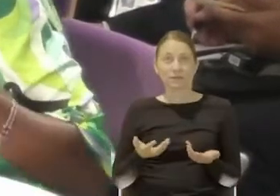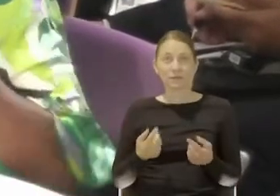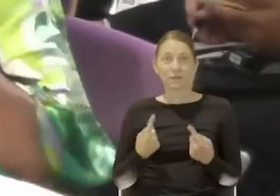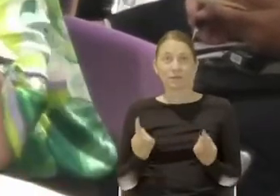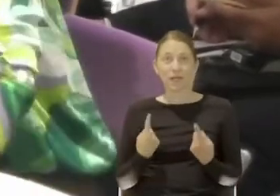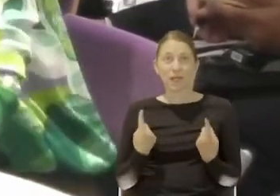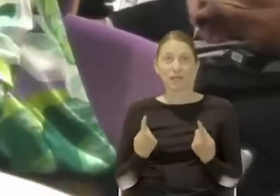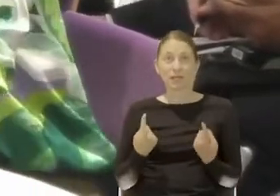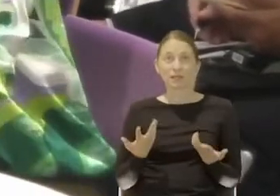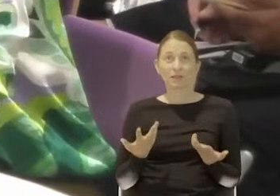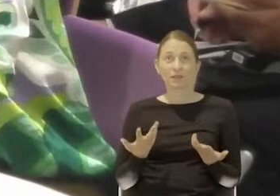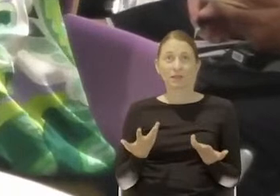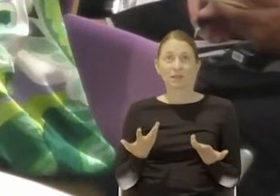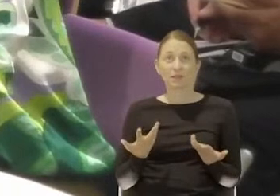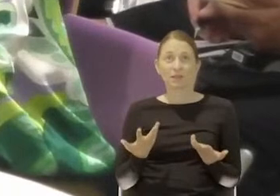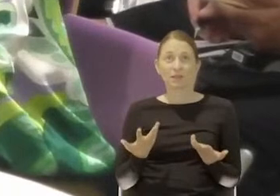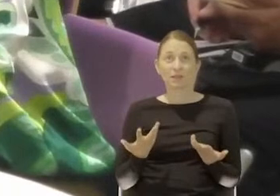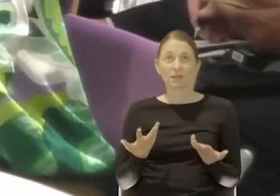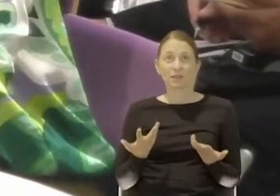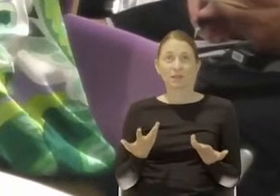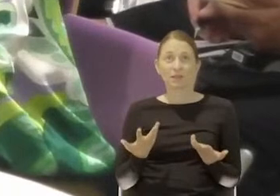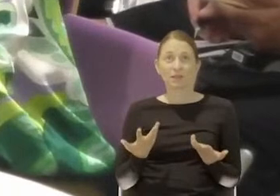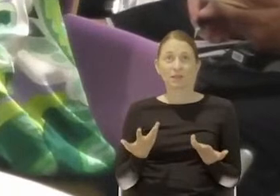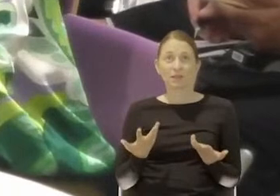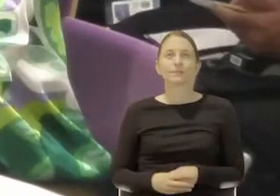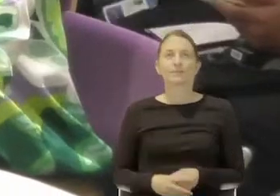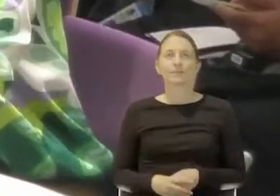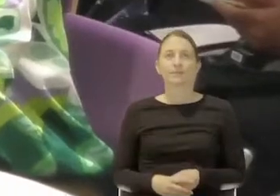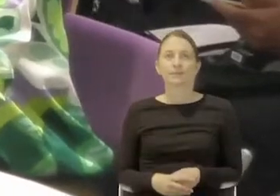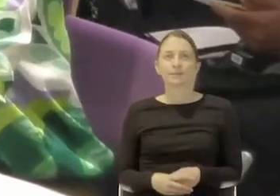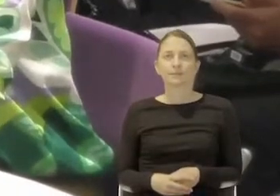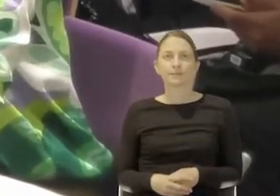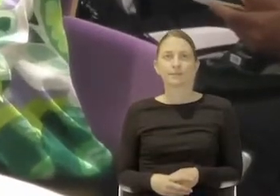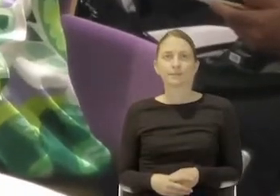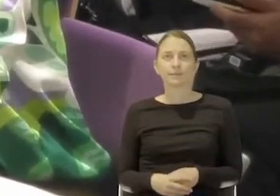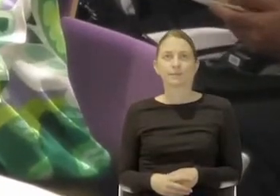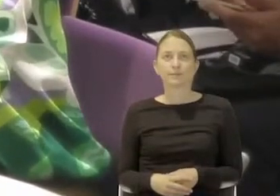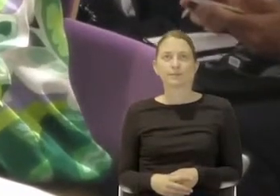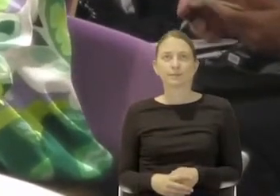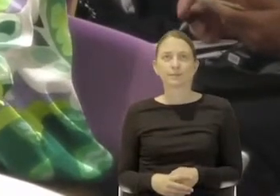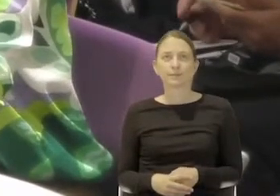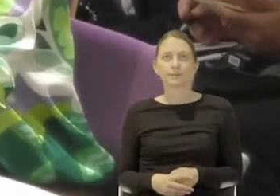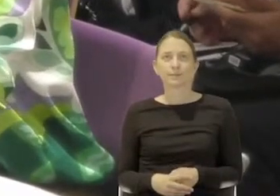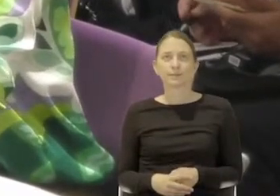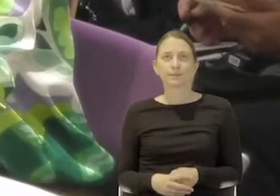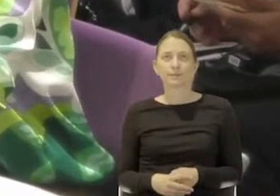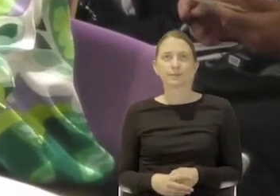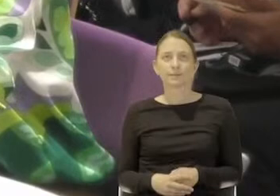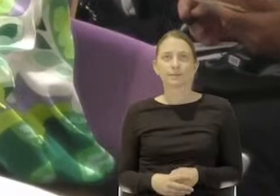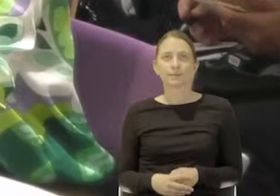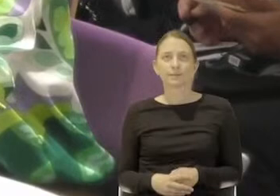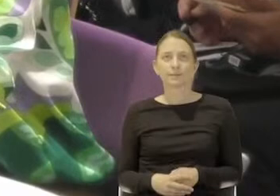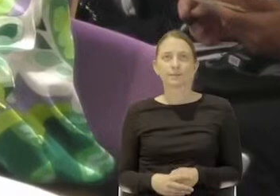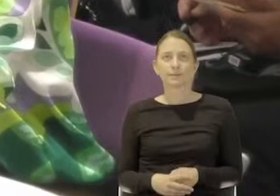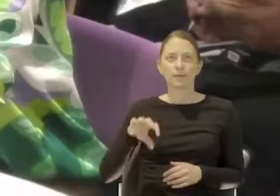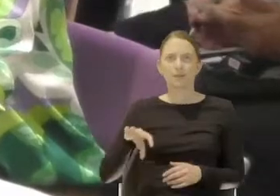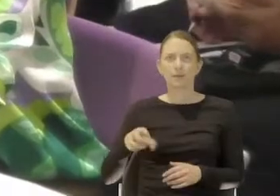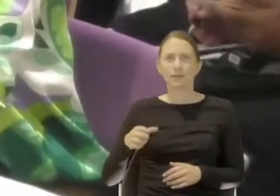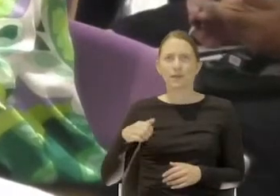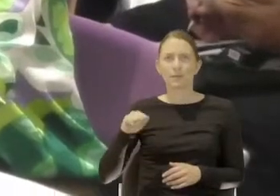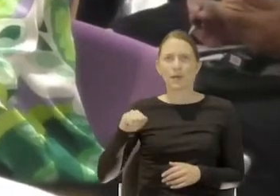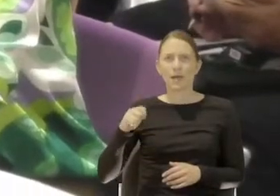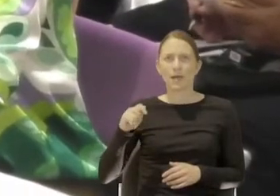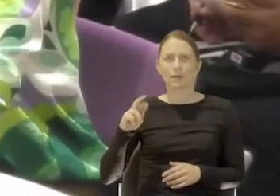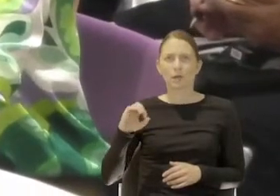No? Okay. Then finally for the Group A, we have the Kingdom of Morocco representing the Arab states. This is the